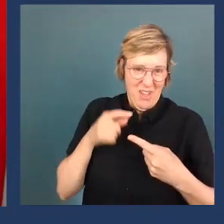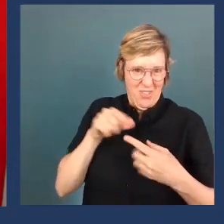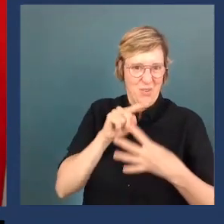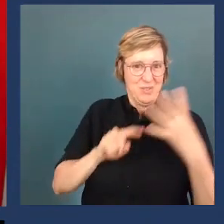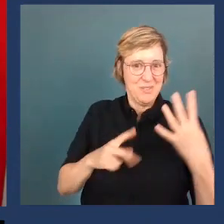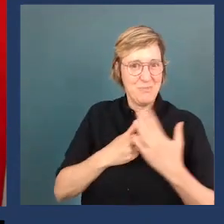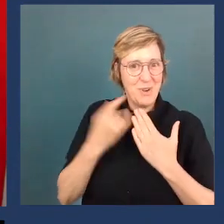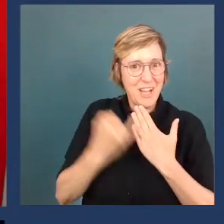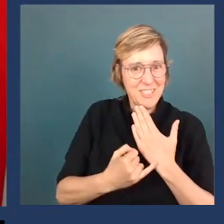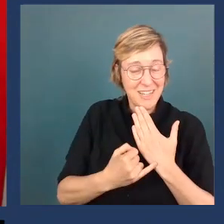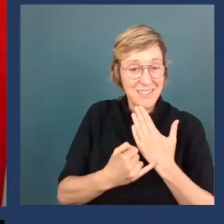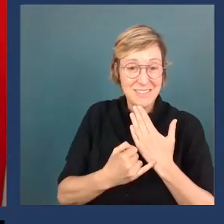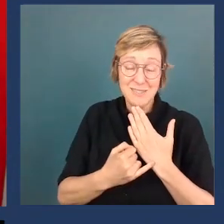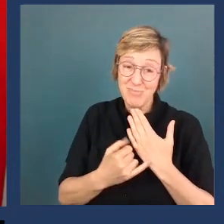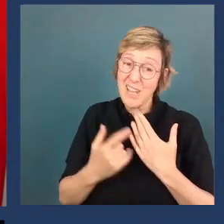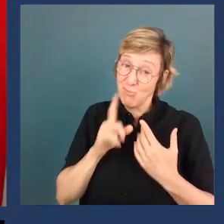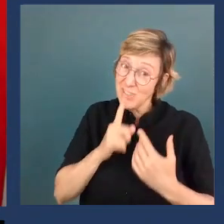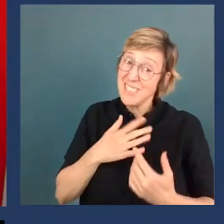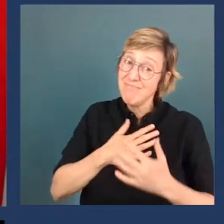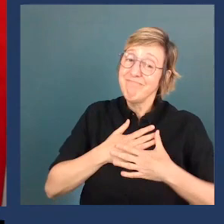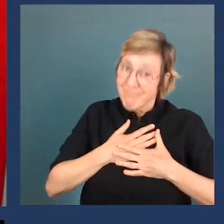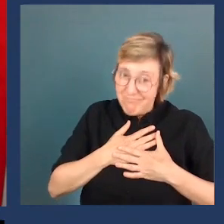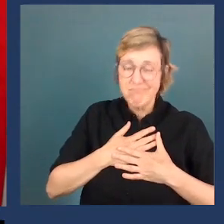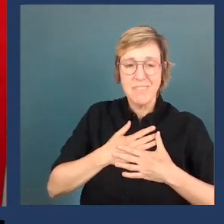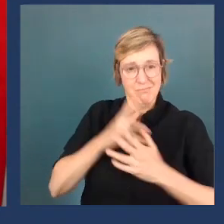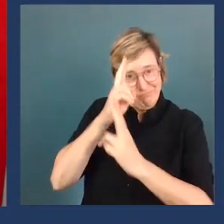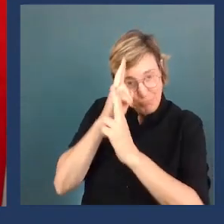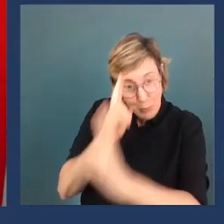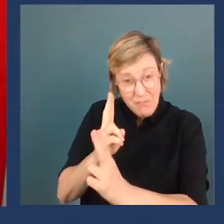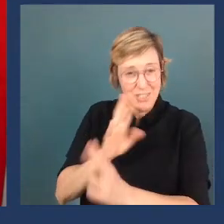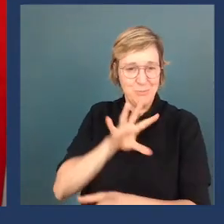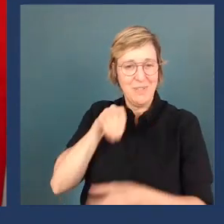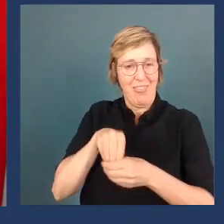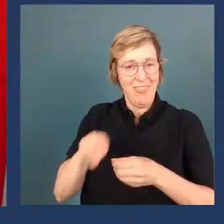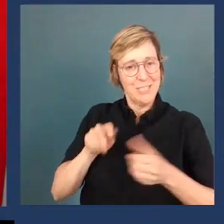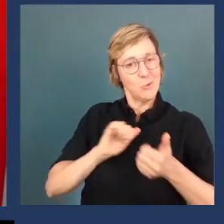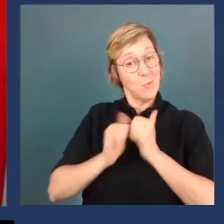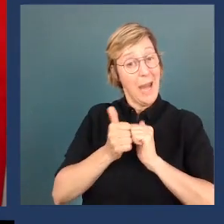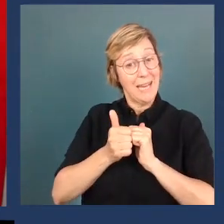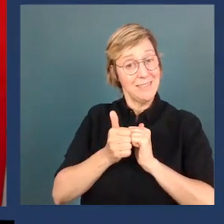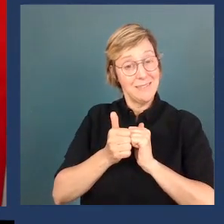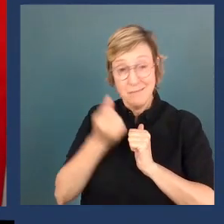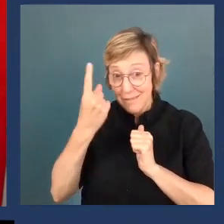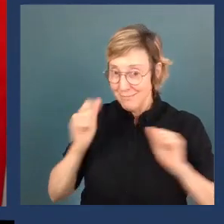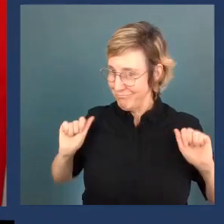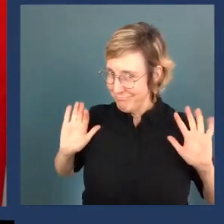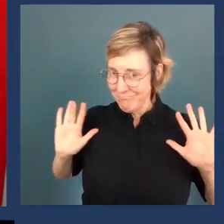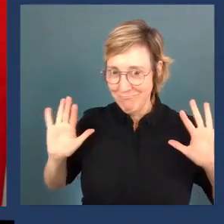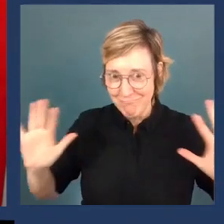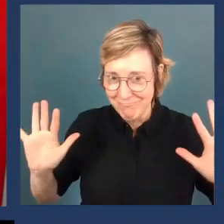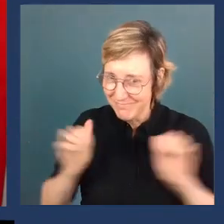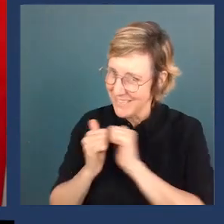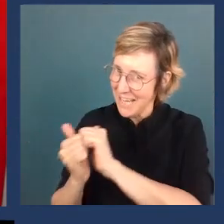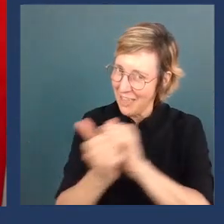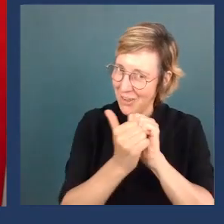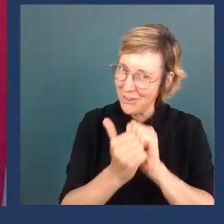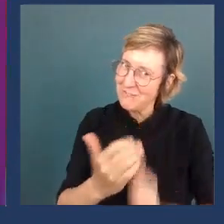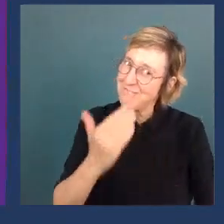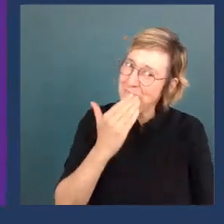projects and consider it a privilege to be in this race alongside you. Thanks for being you.